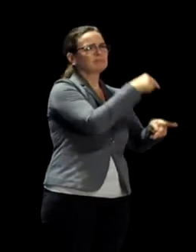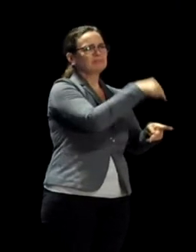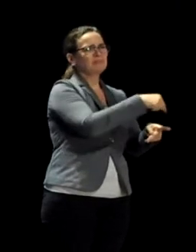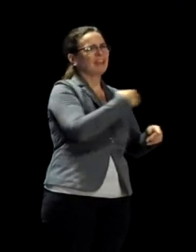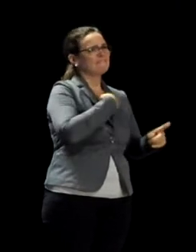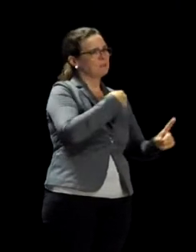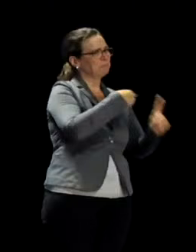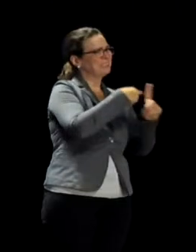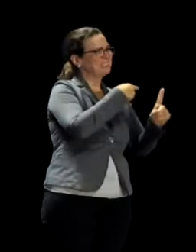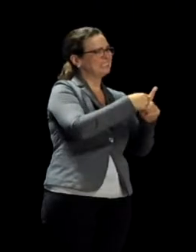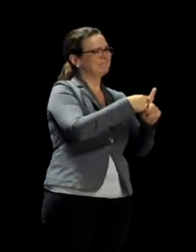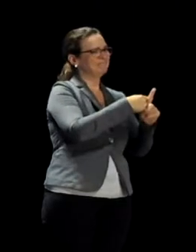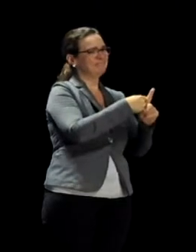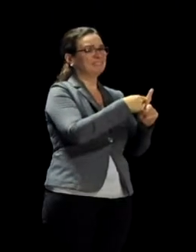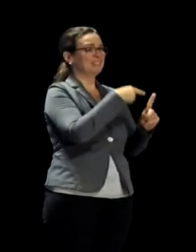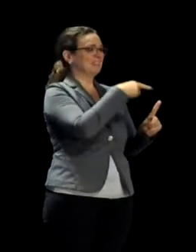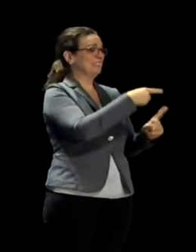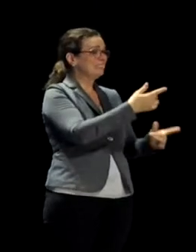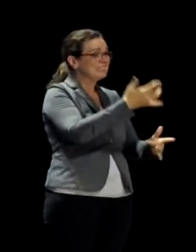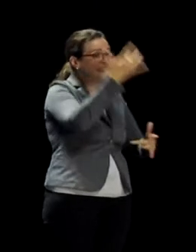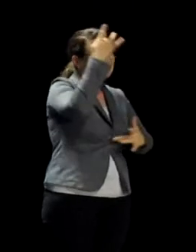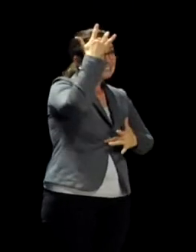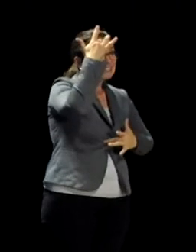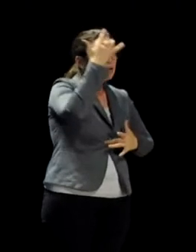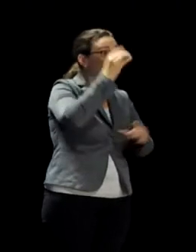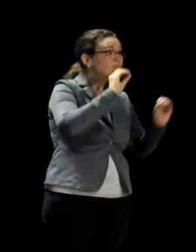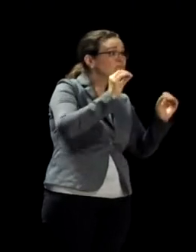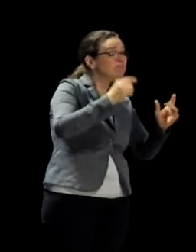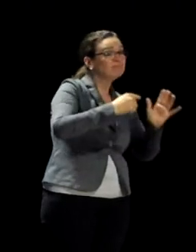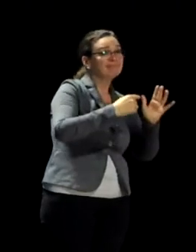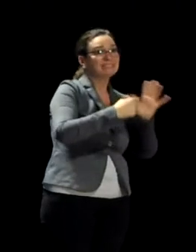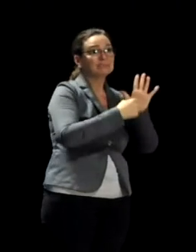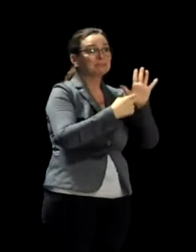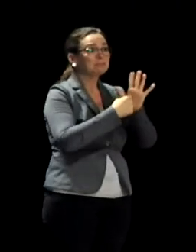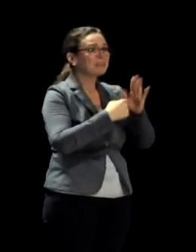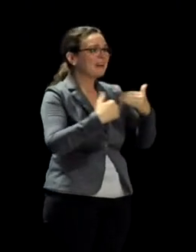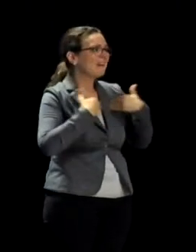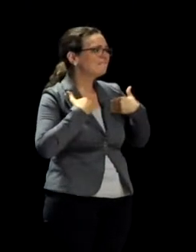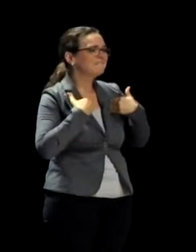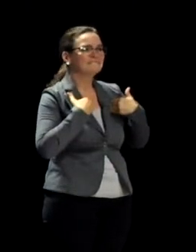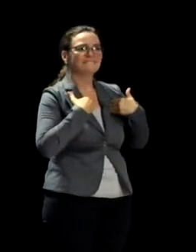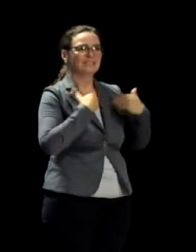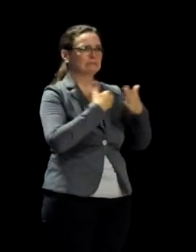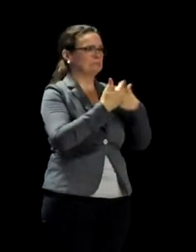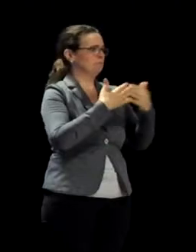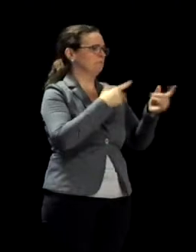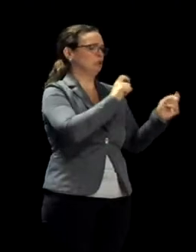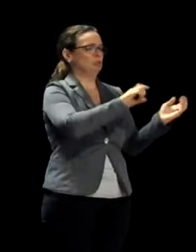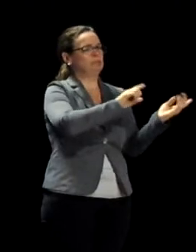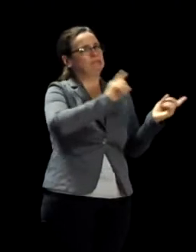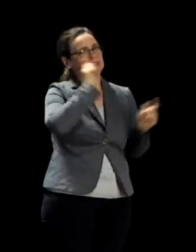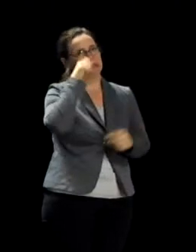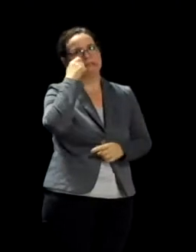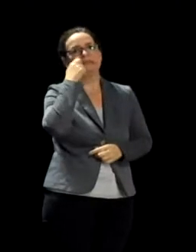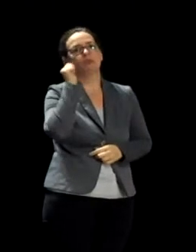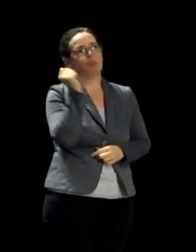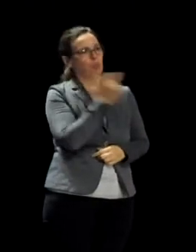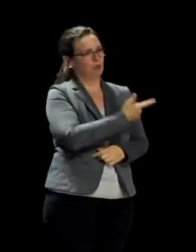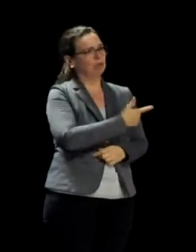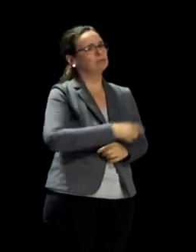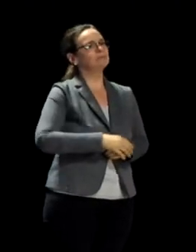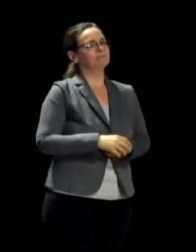or not, that's the best way and the safest way to treat these folks. So out of our